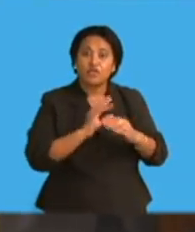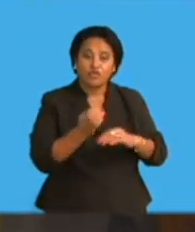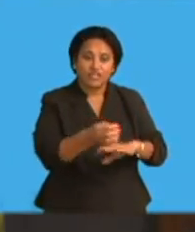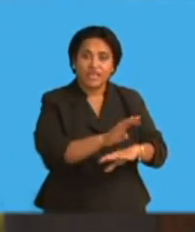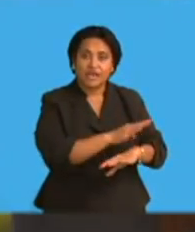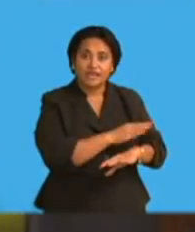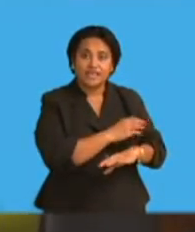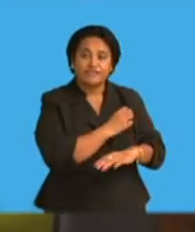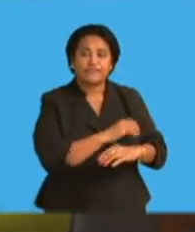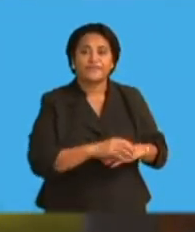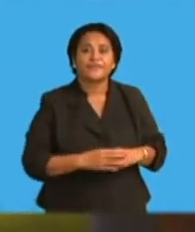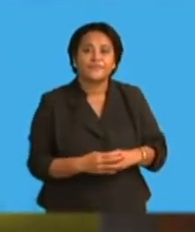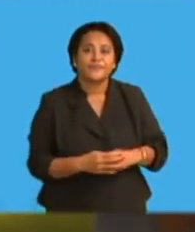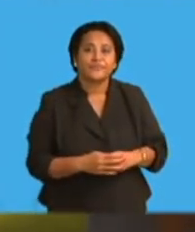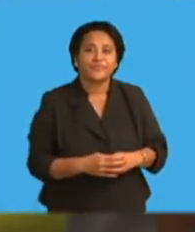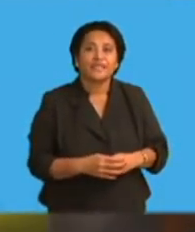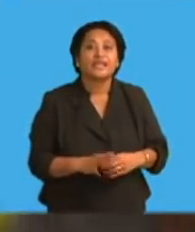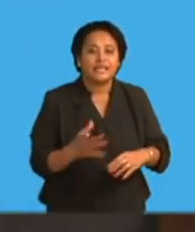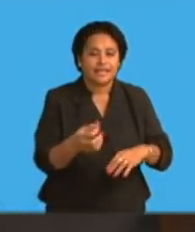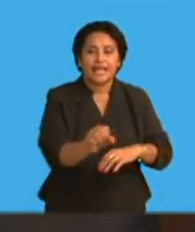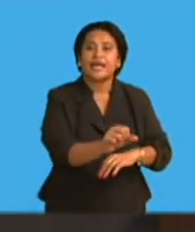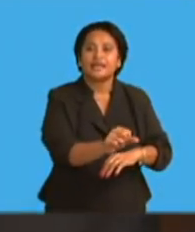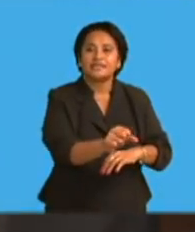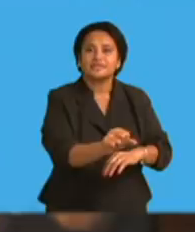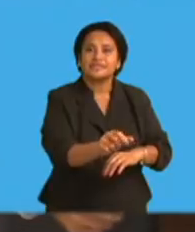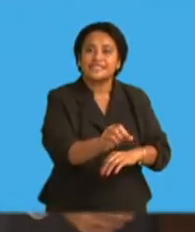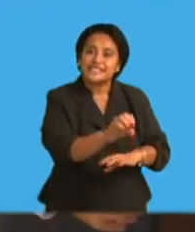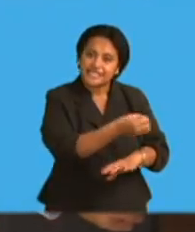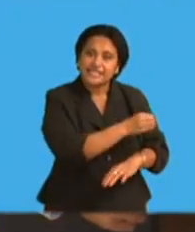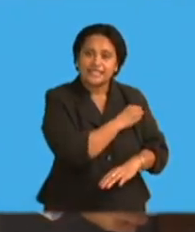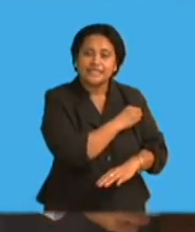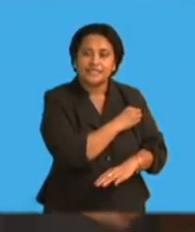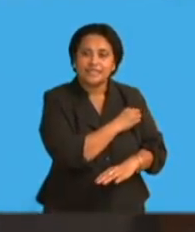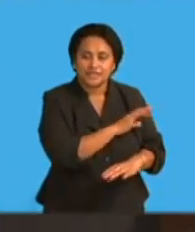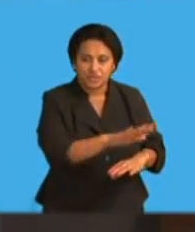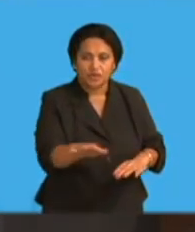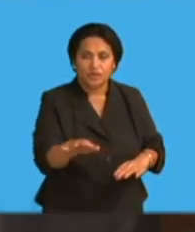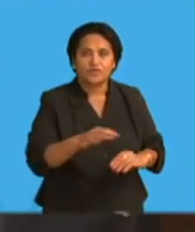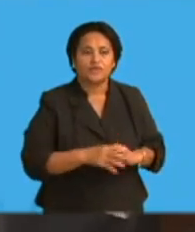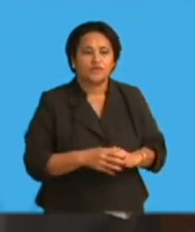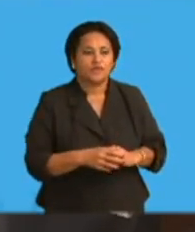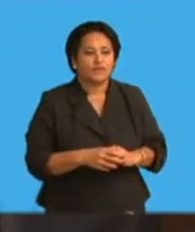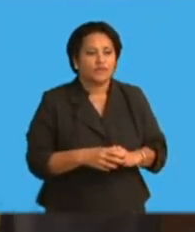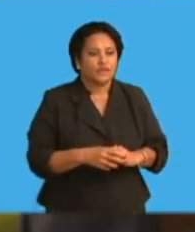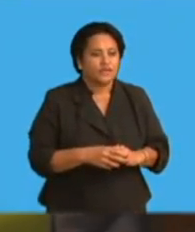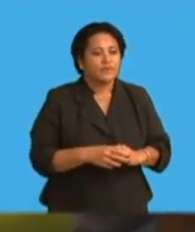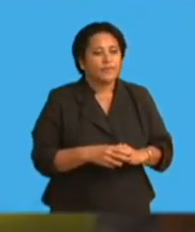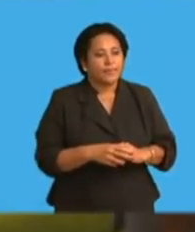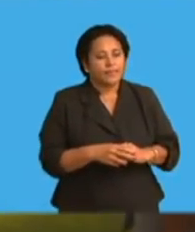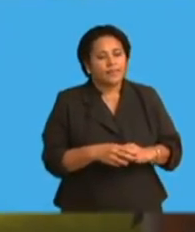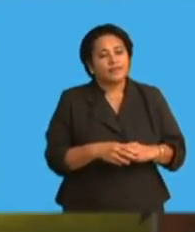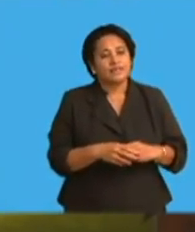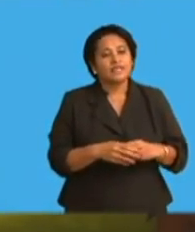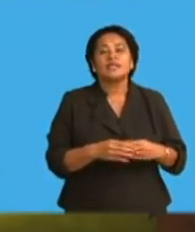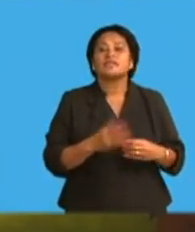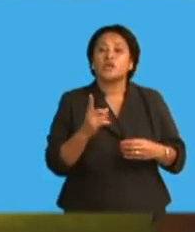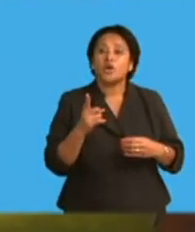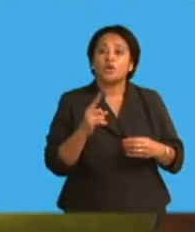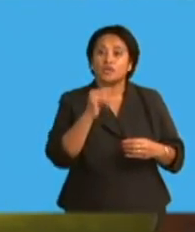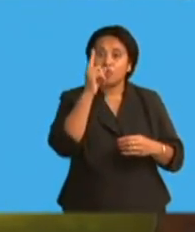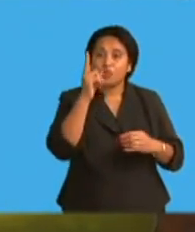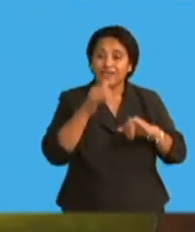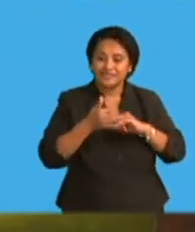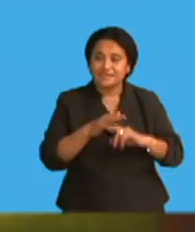a surfer comes to me and says, can you take me in my punt to the cloud break? He can't do that. They can only go one Saturday in a